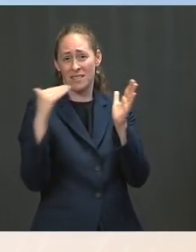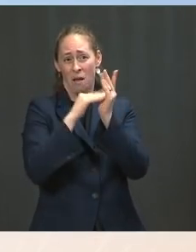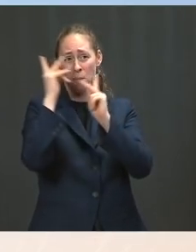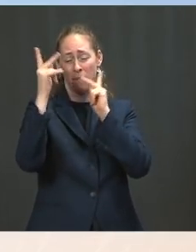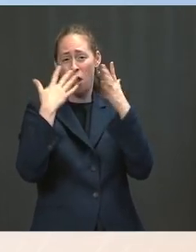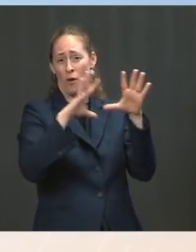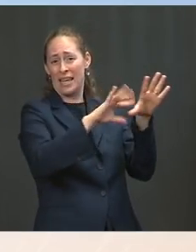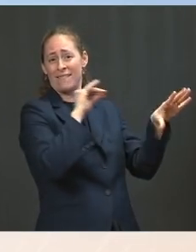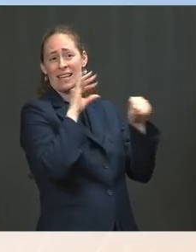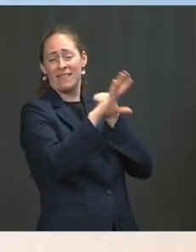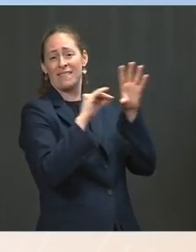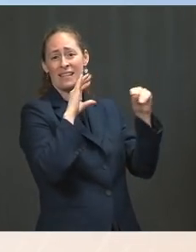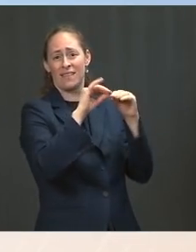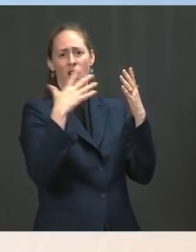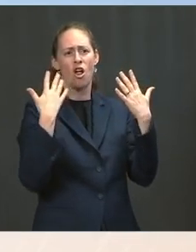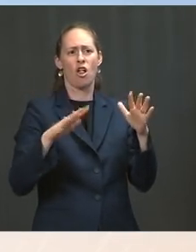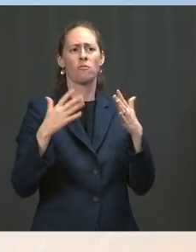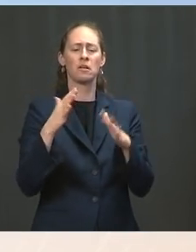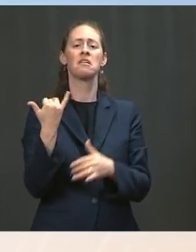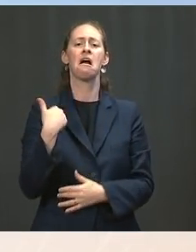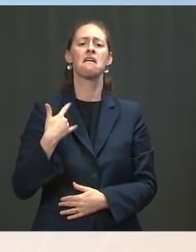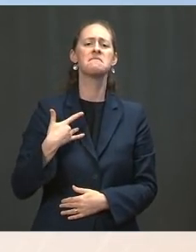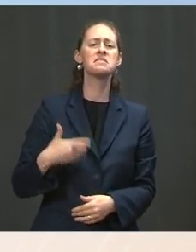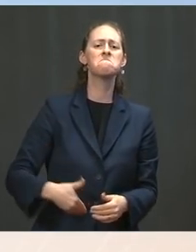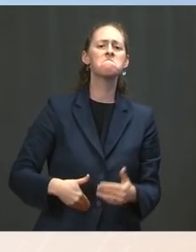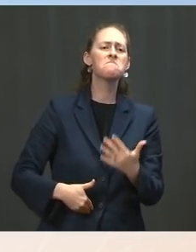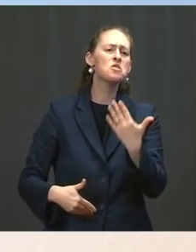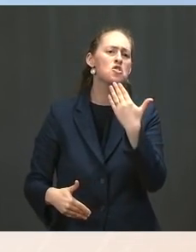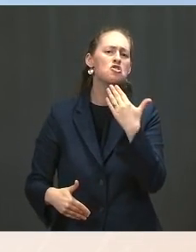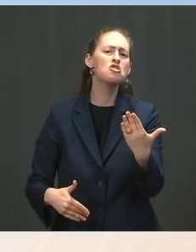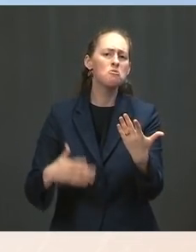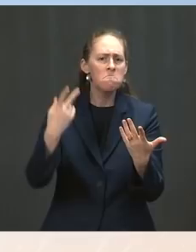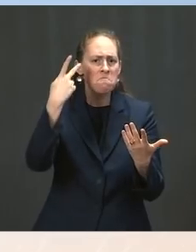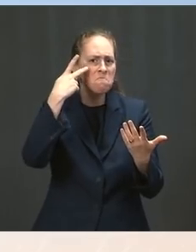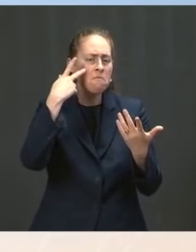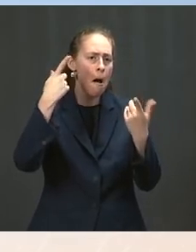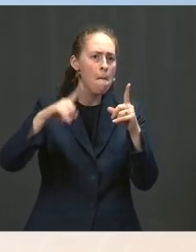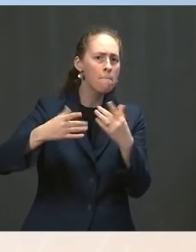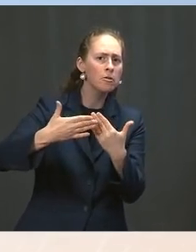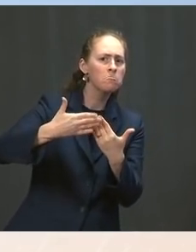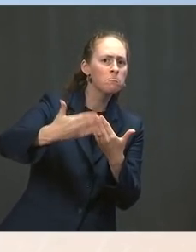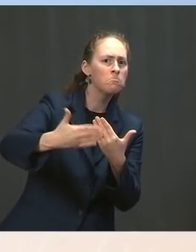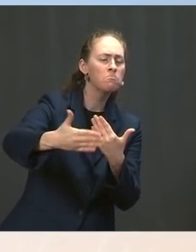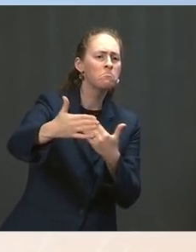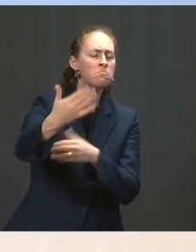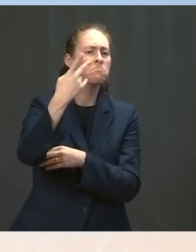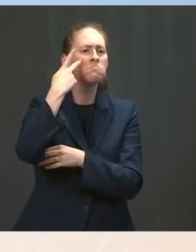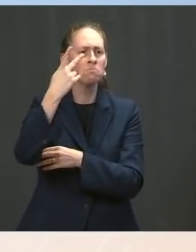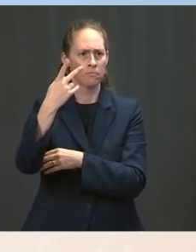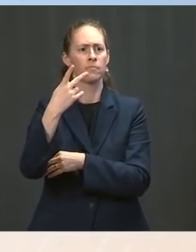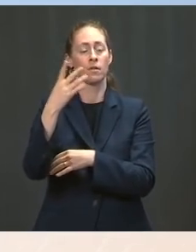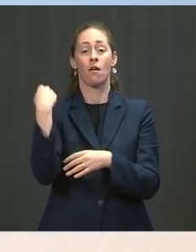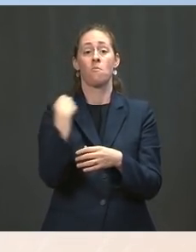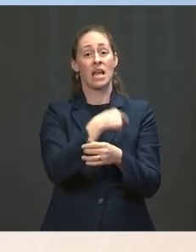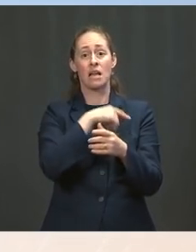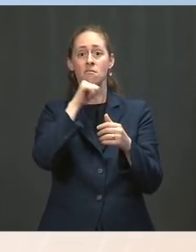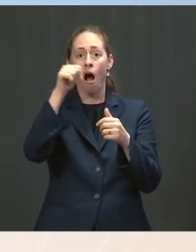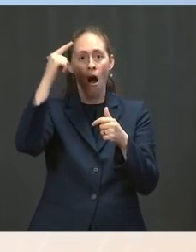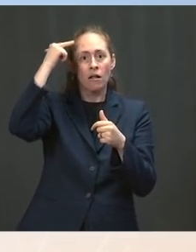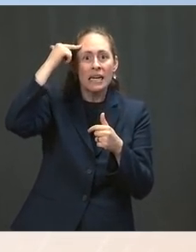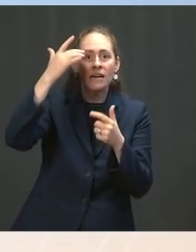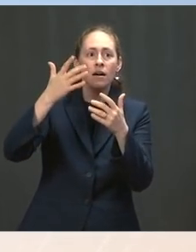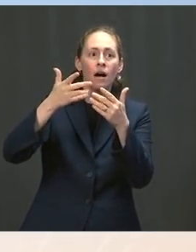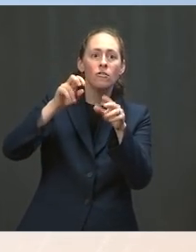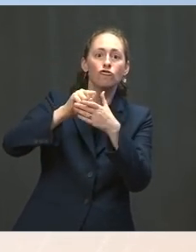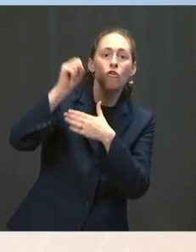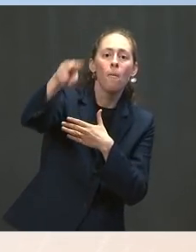and effective day, and tomorrow and the next day as well. And as I said, he is taking this day by day and will make his determinations as we go. Yes.